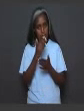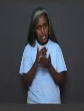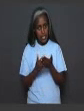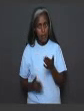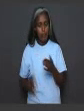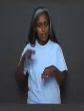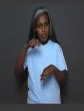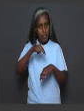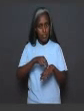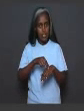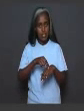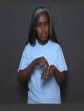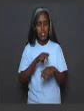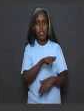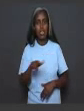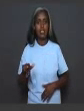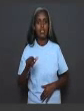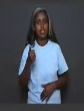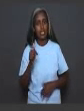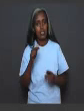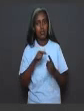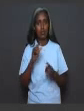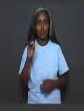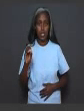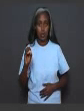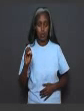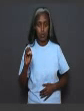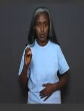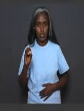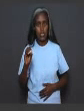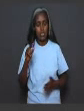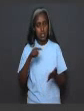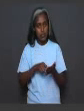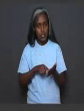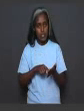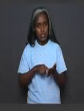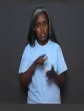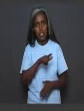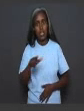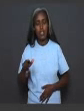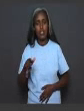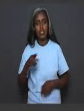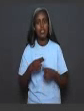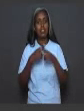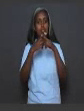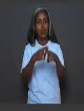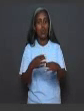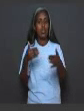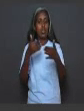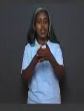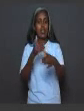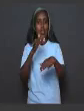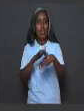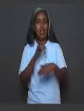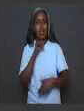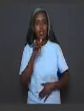line tends to 0, then the fixed line is called an asymptote to